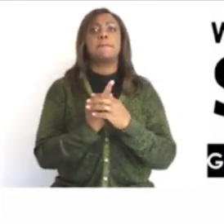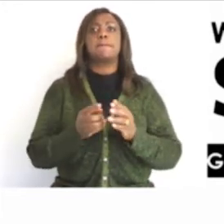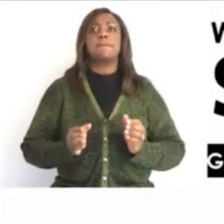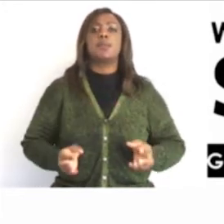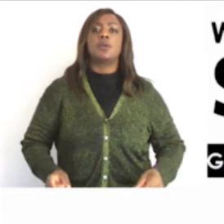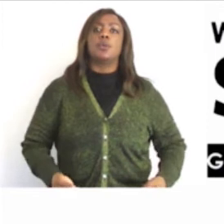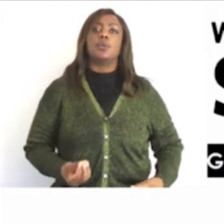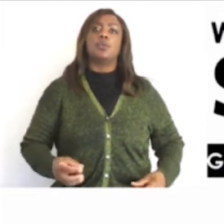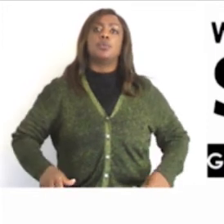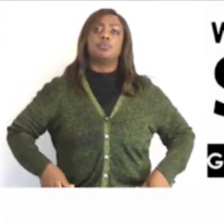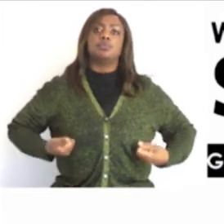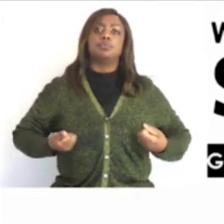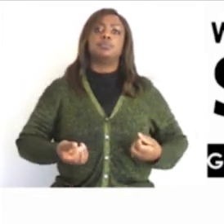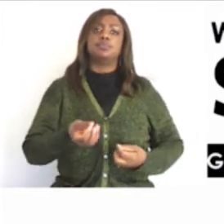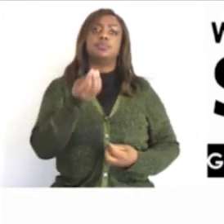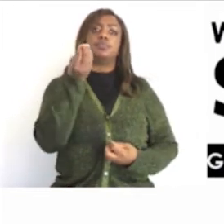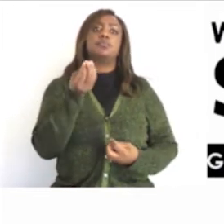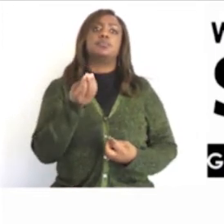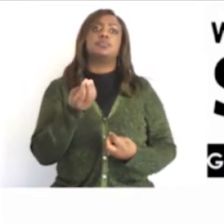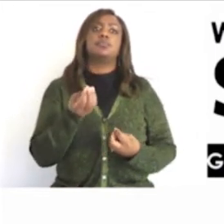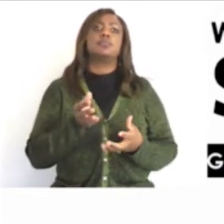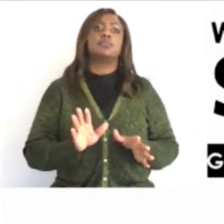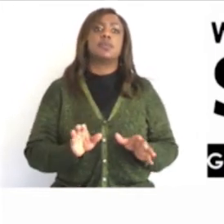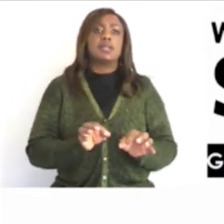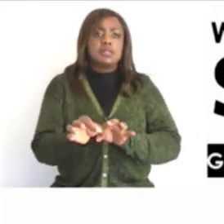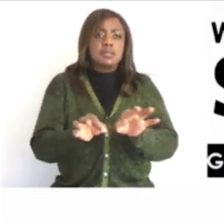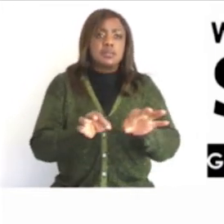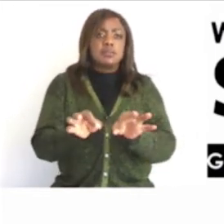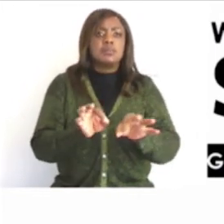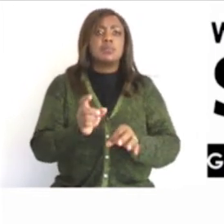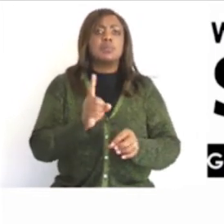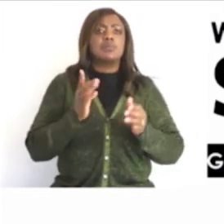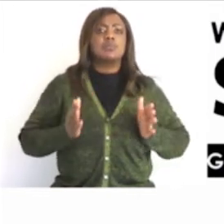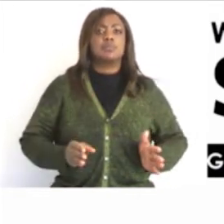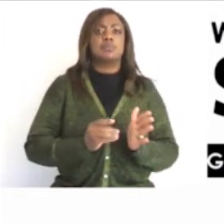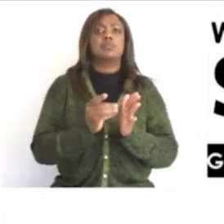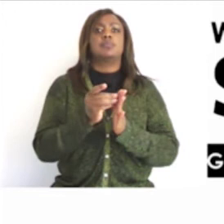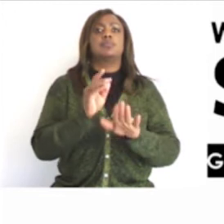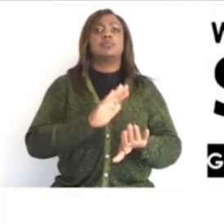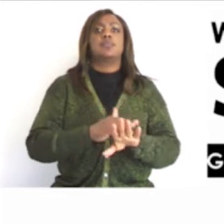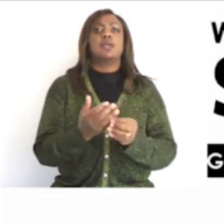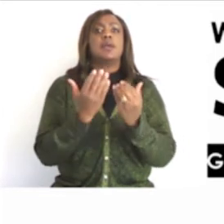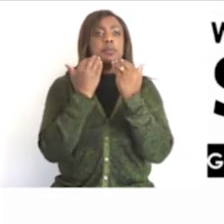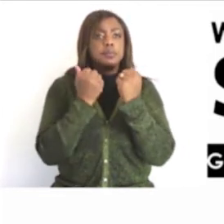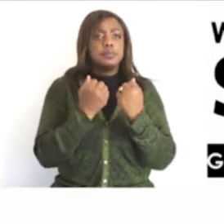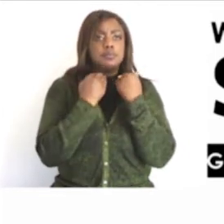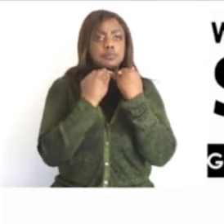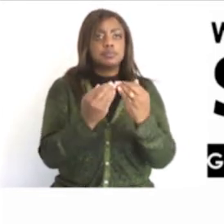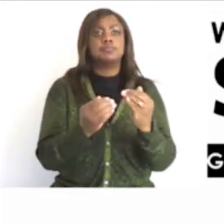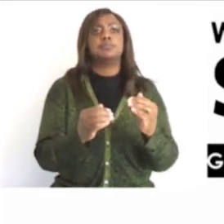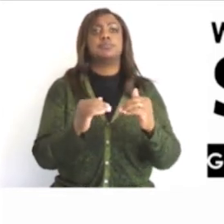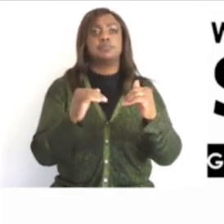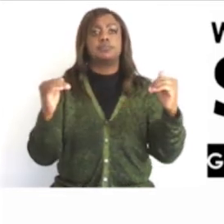sexual characteristics only. Explain their physical developments and appreciate these important steps towards